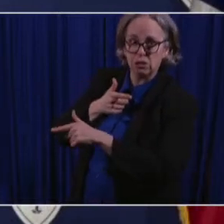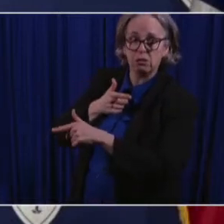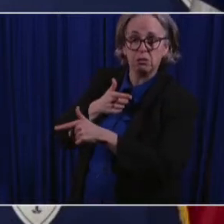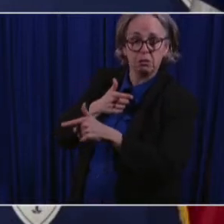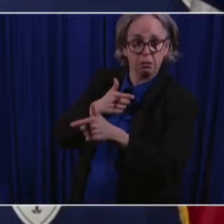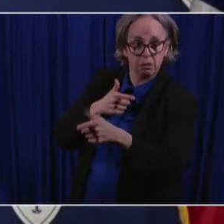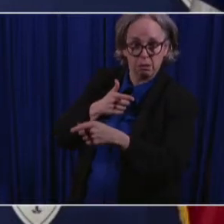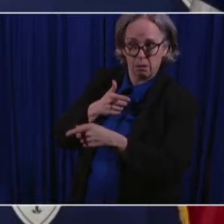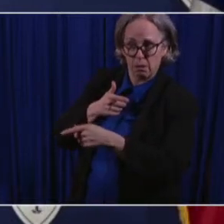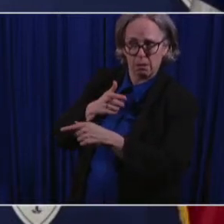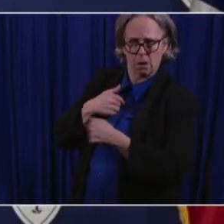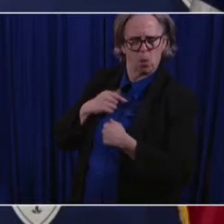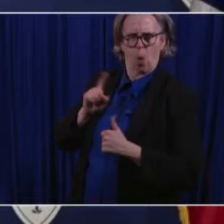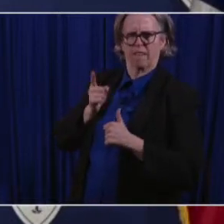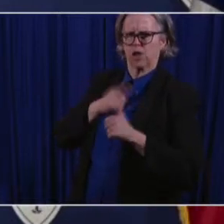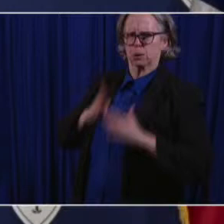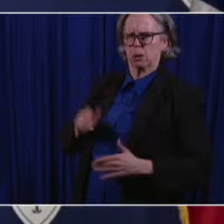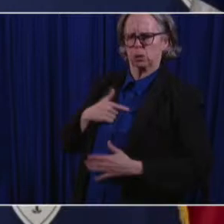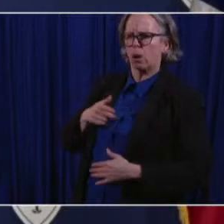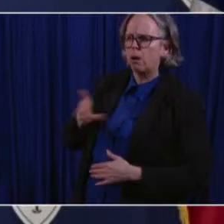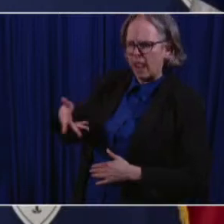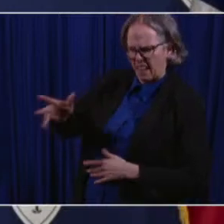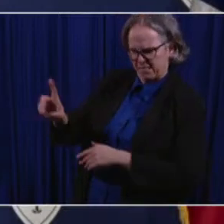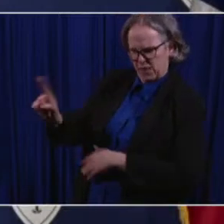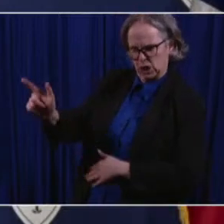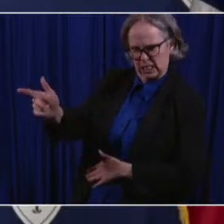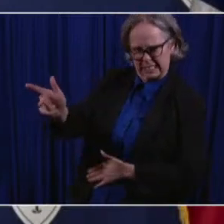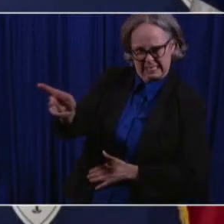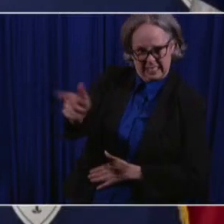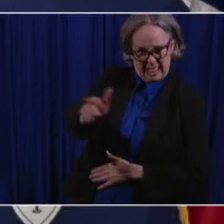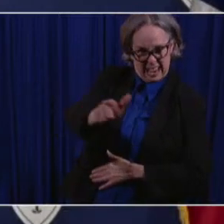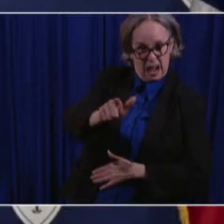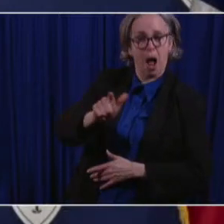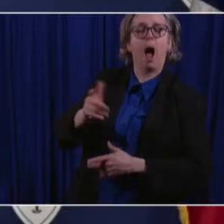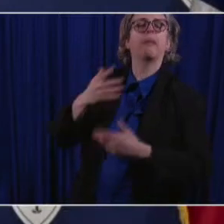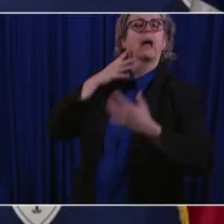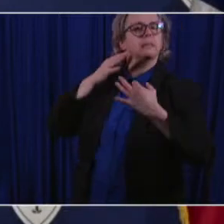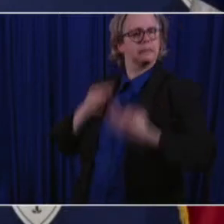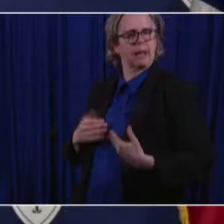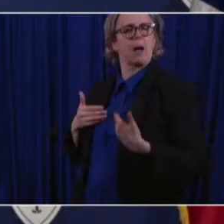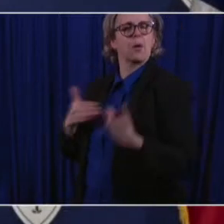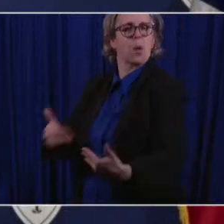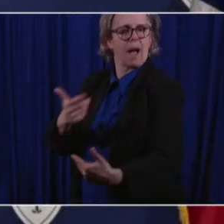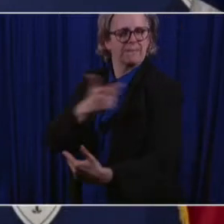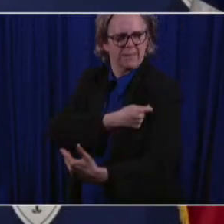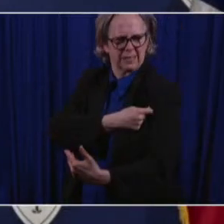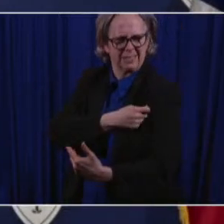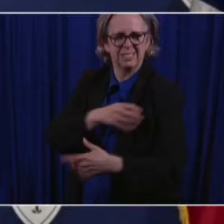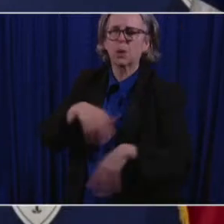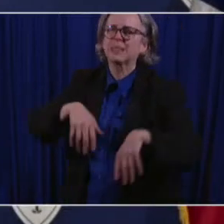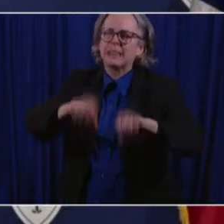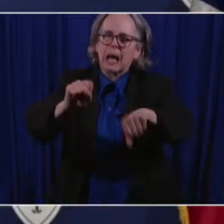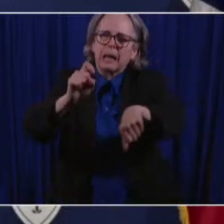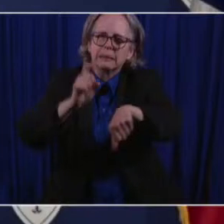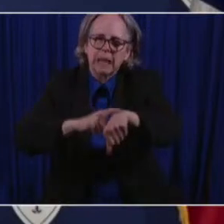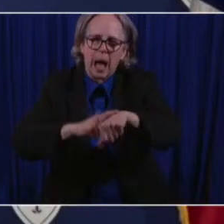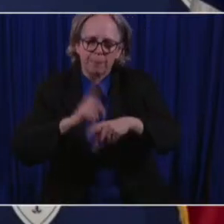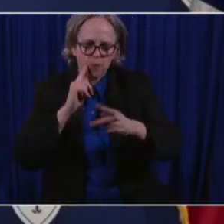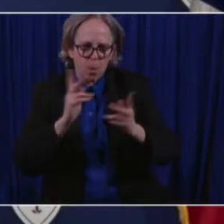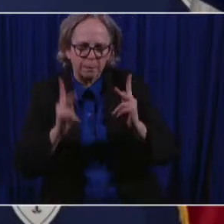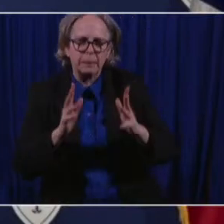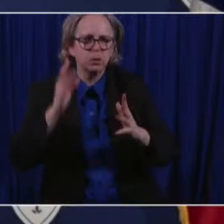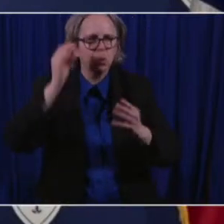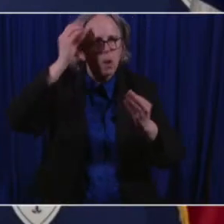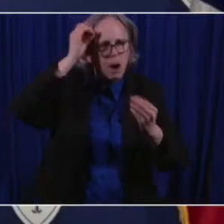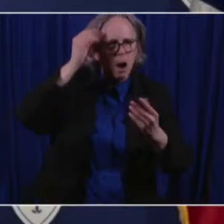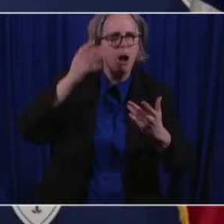to do it. So I think it's a process. Our experience is that the most trusted person is their medical doctor,